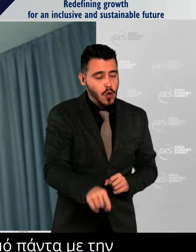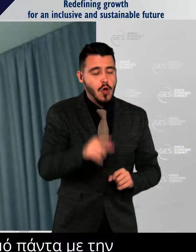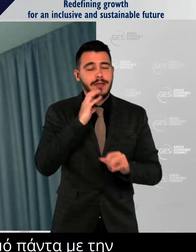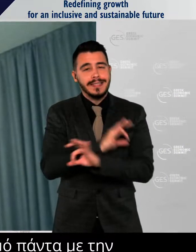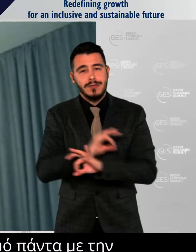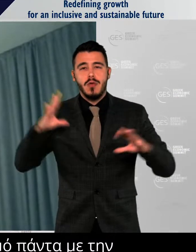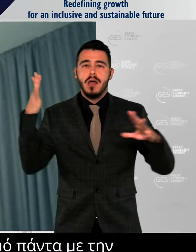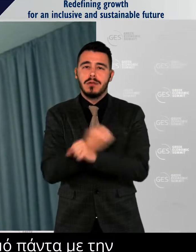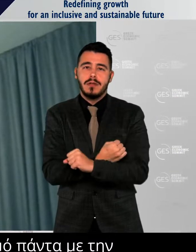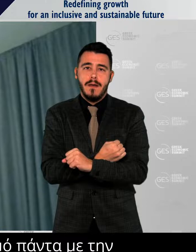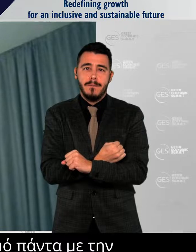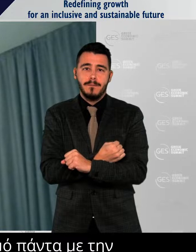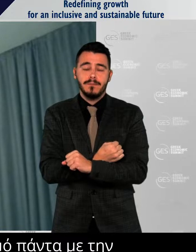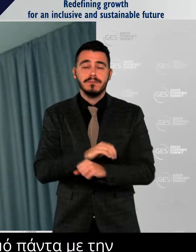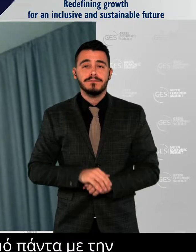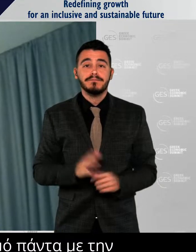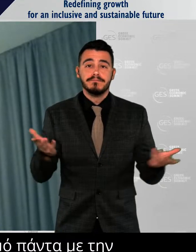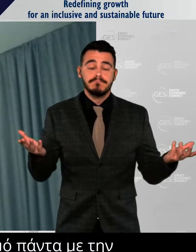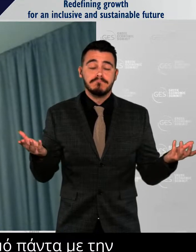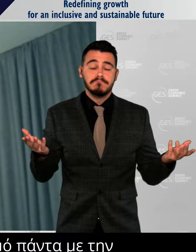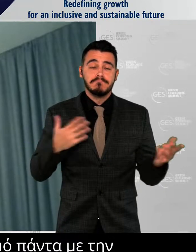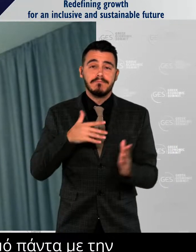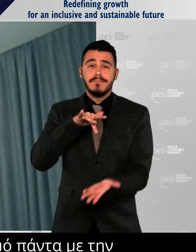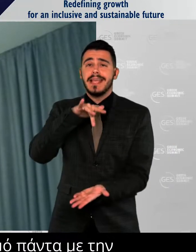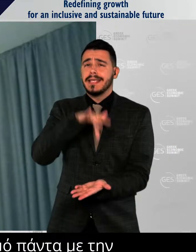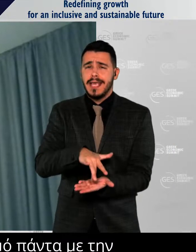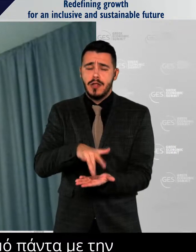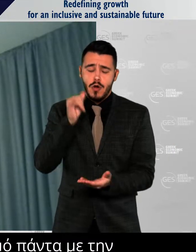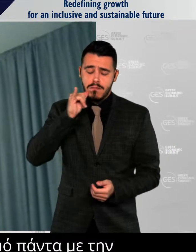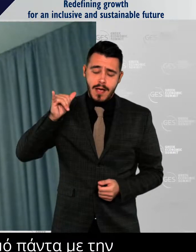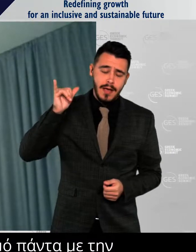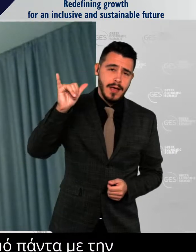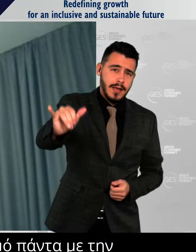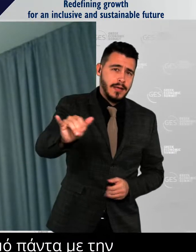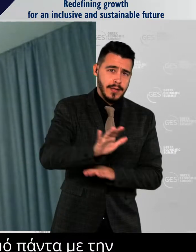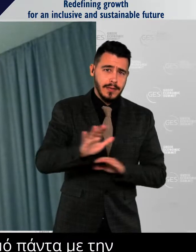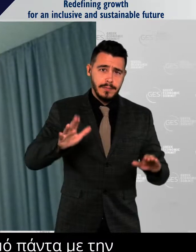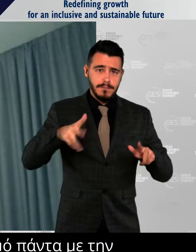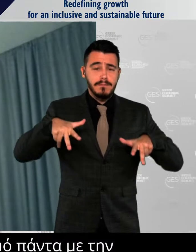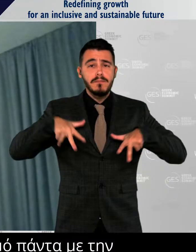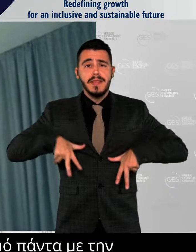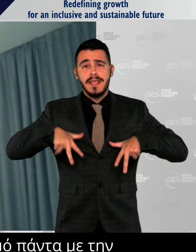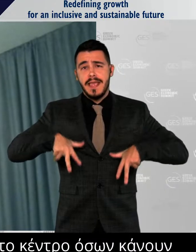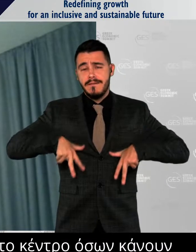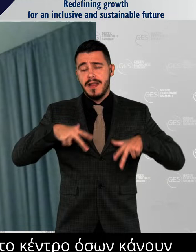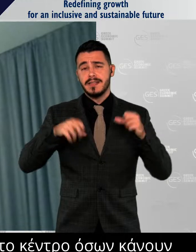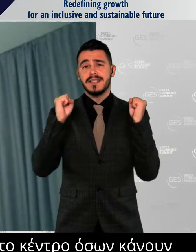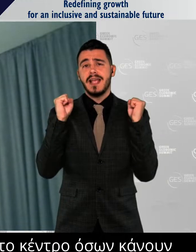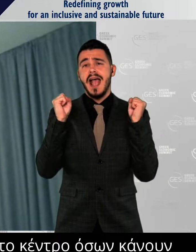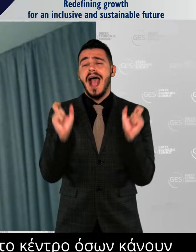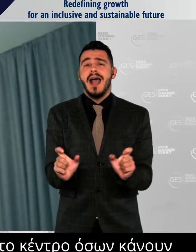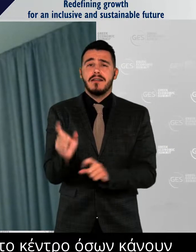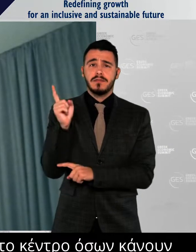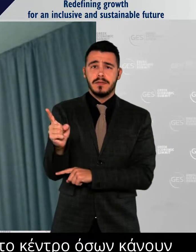be at the center of everything we are doing. Because if everything will become digital, has to be protected